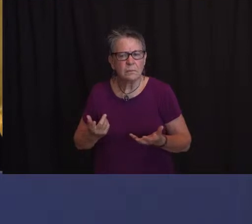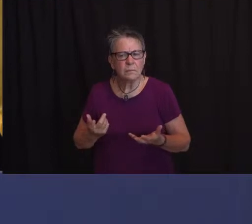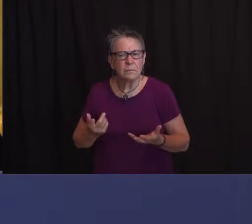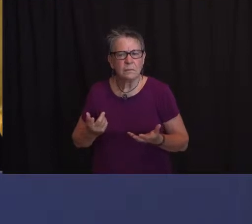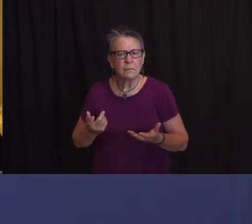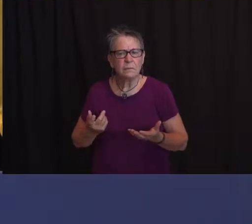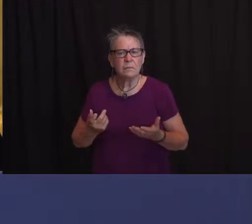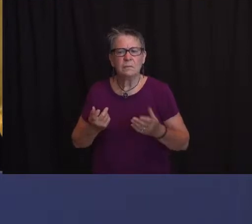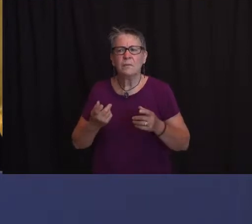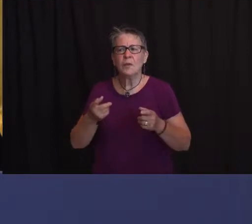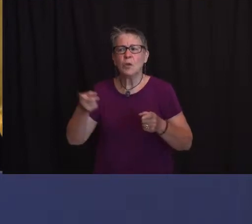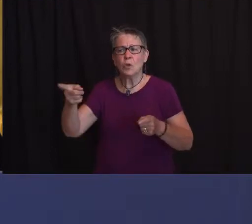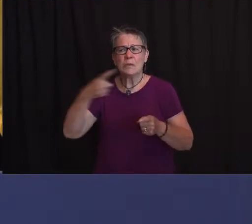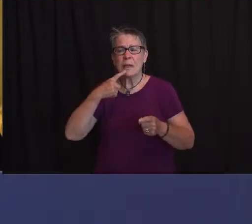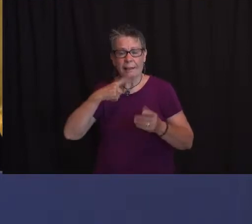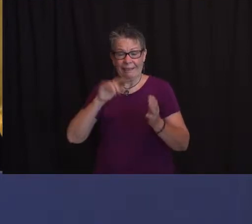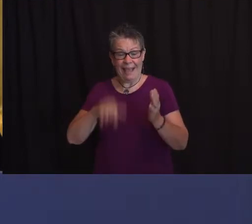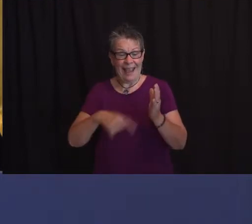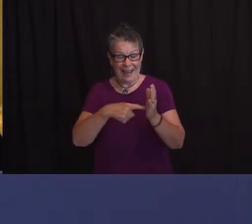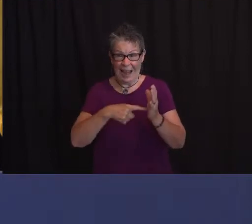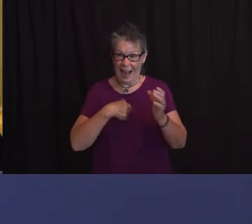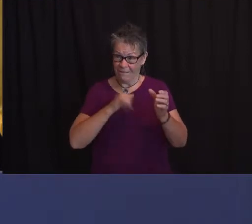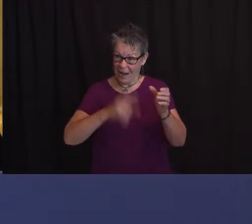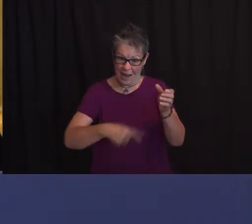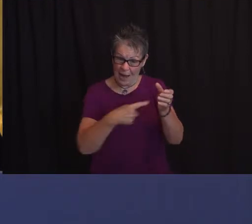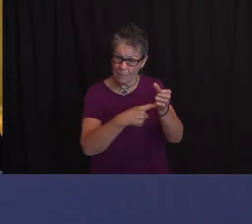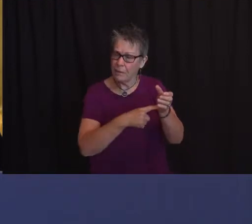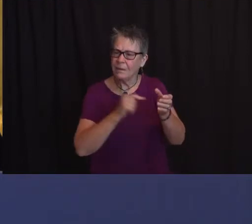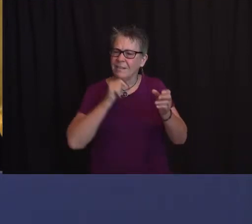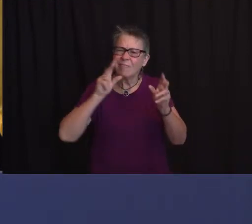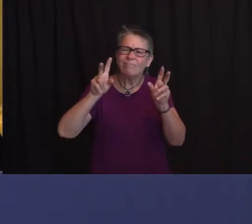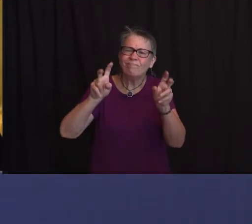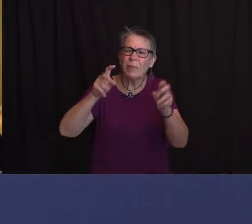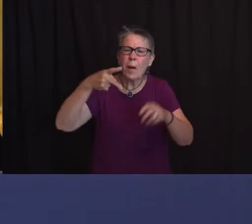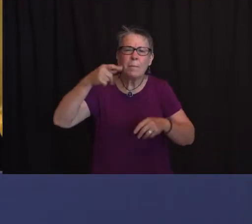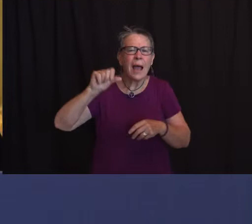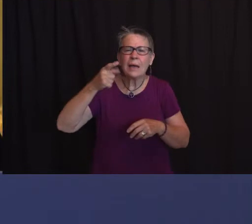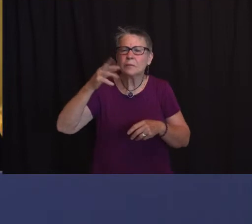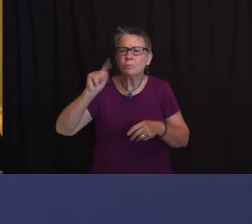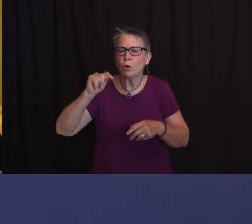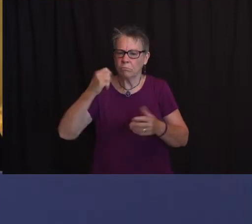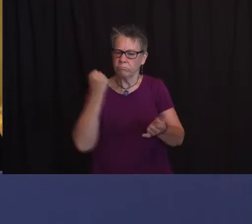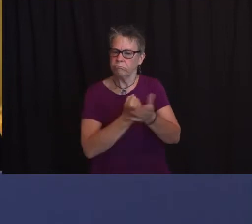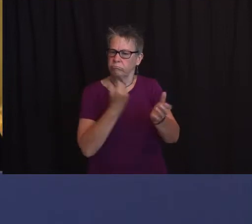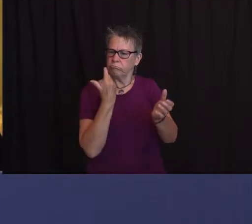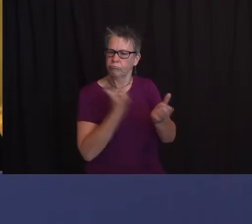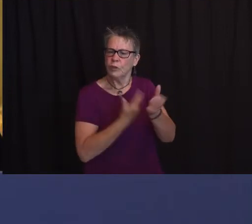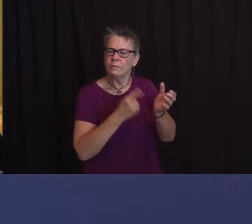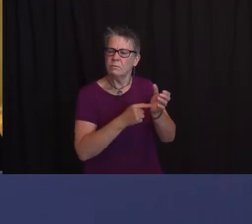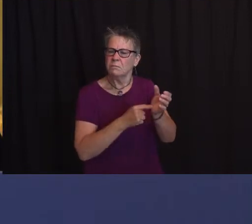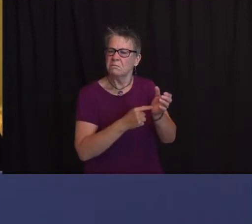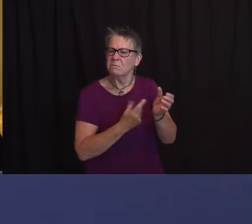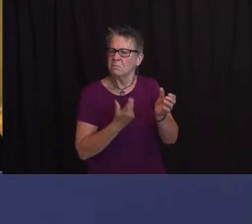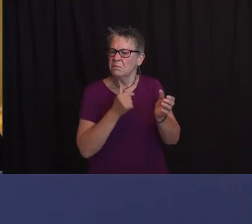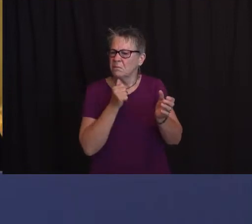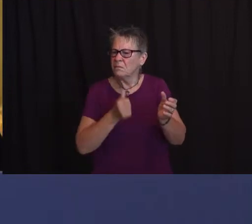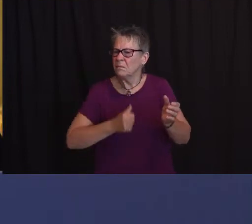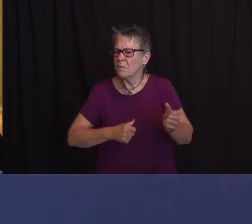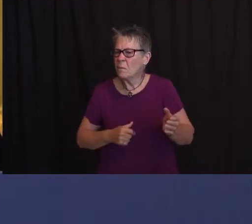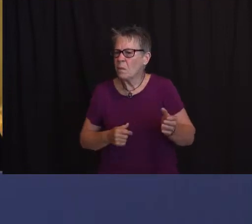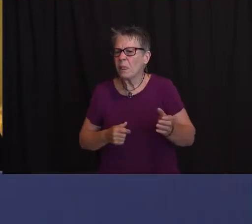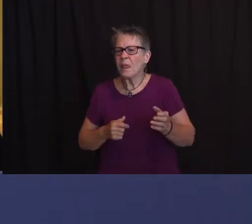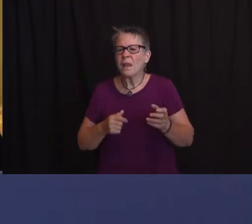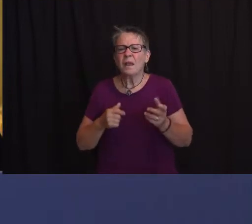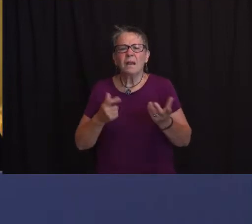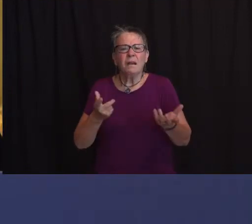it inevitable that private businesses, third parties, will use this as a vaccination passport do you believe that that